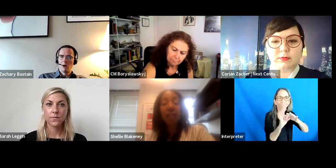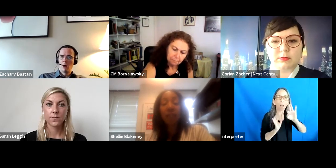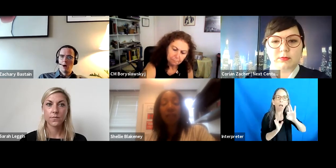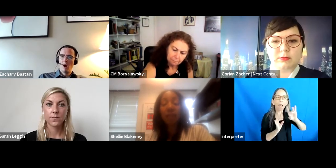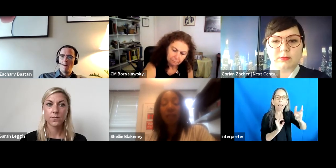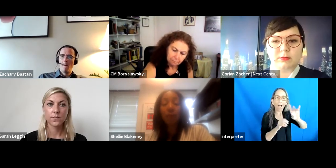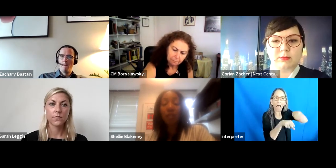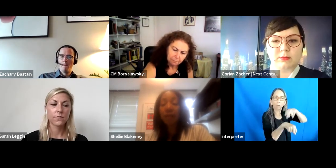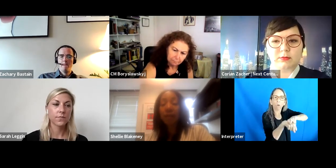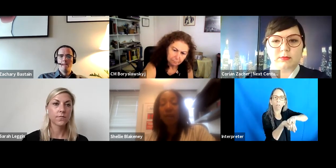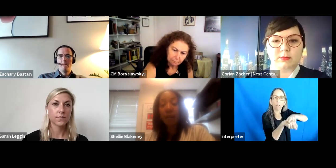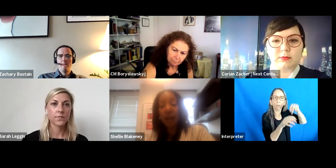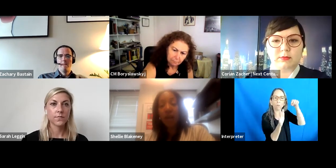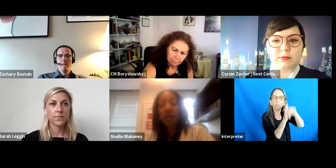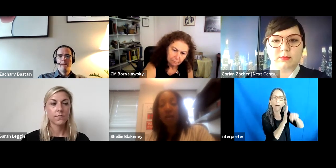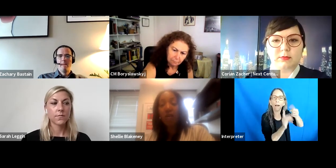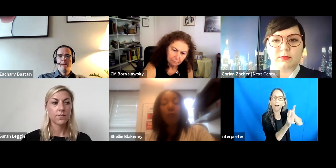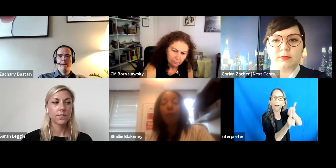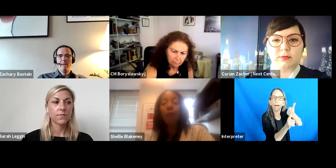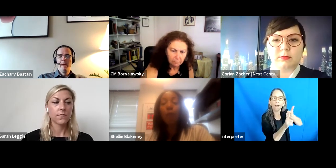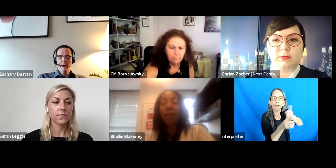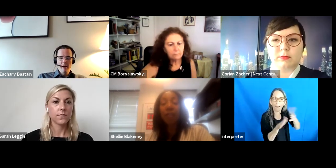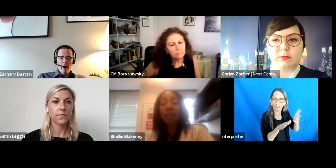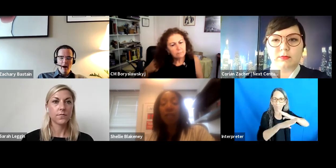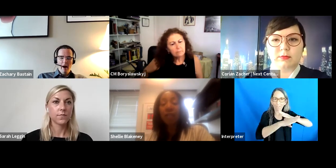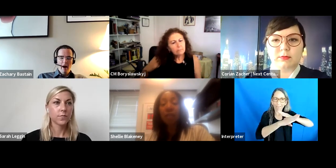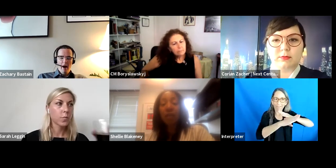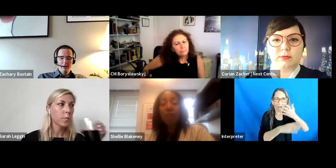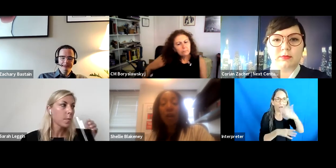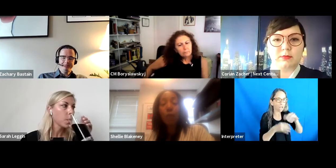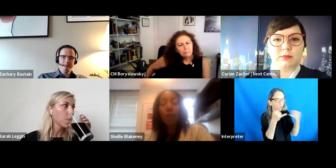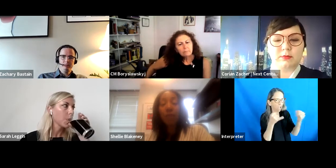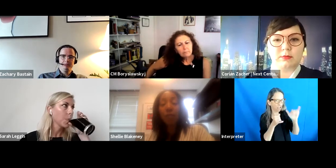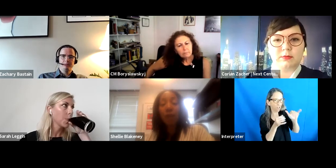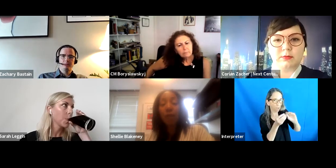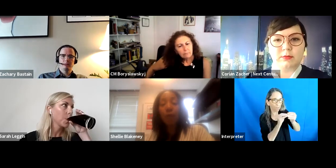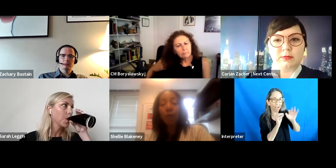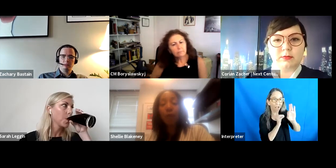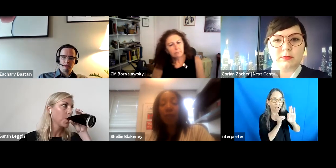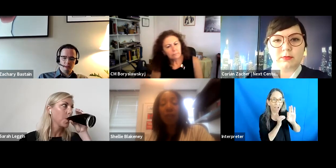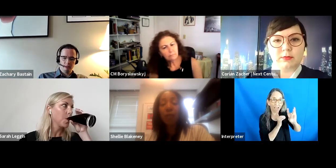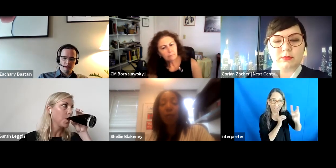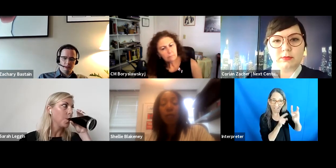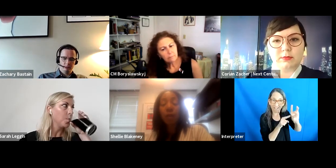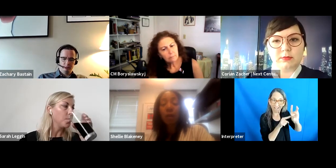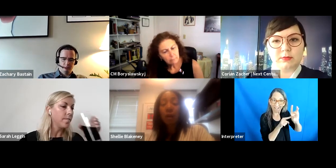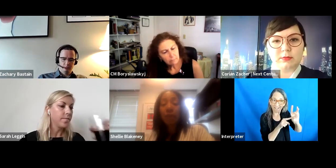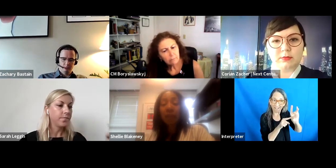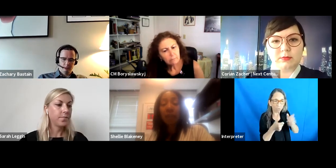by dialing the numbers 988 on their mobile wireless device for help with mental health or